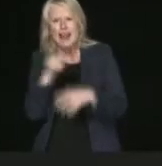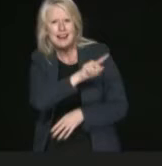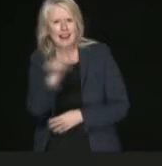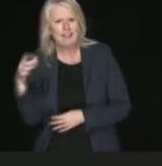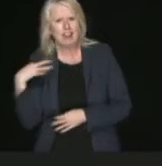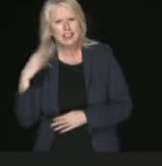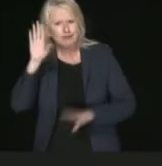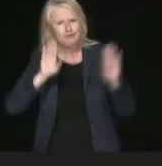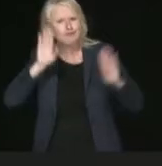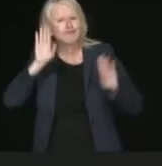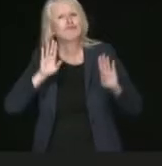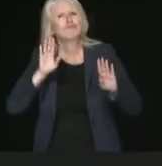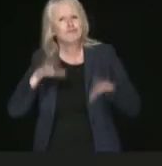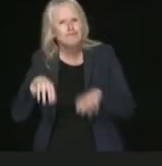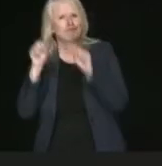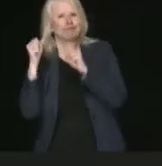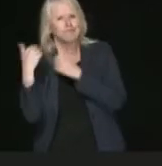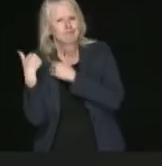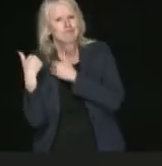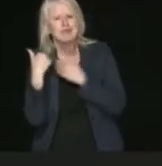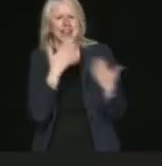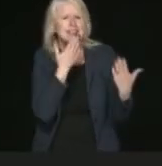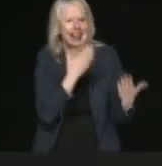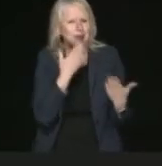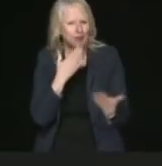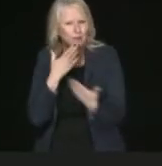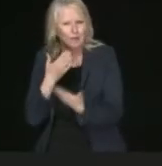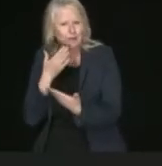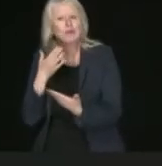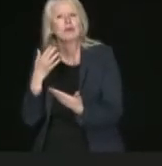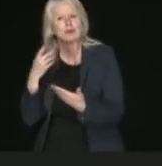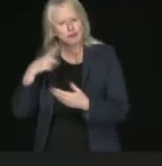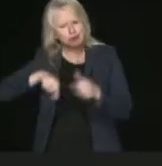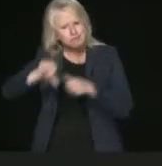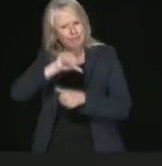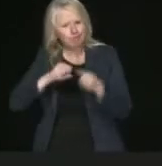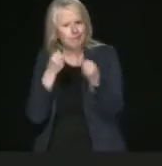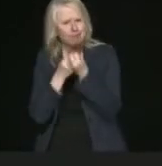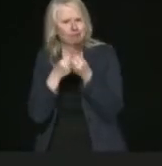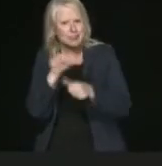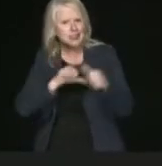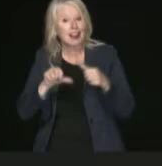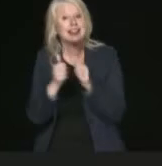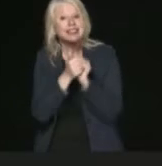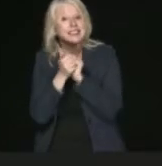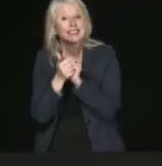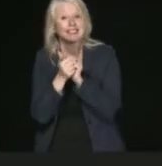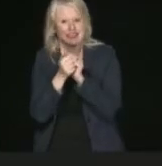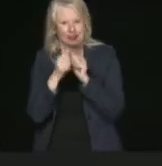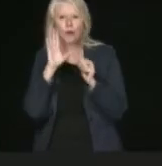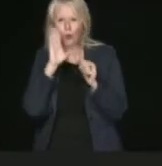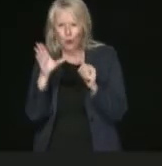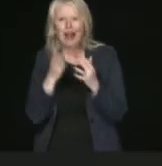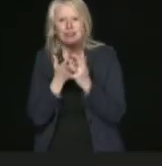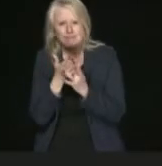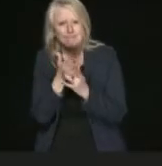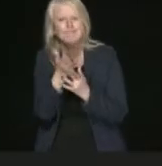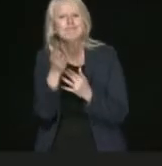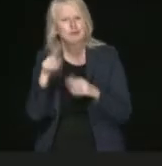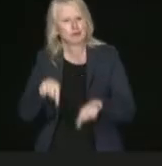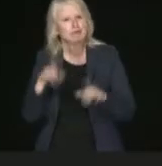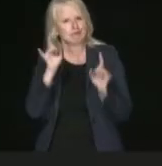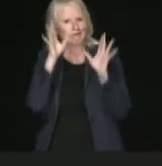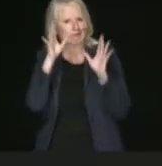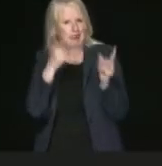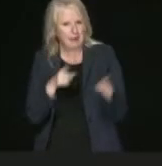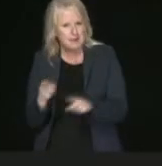that. You're there for each other, and I know that together we will come through this